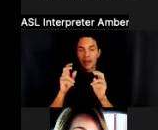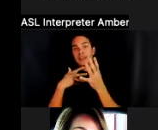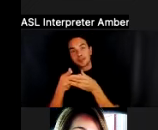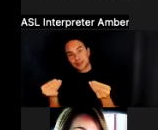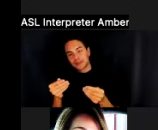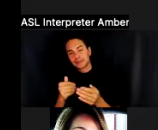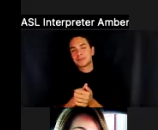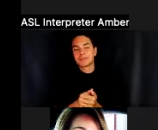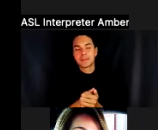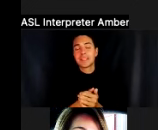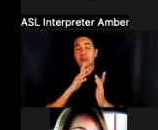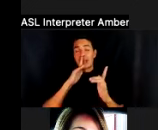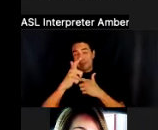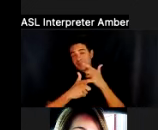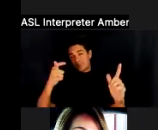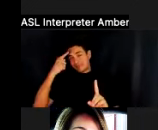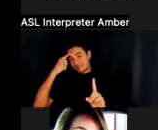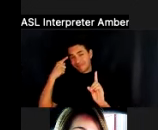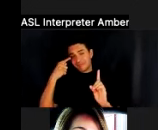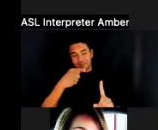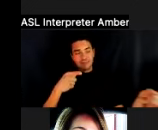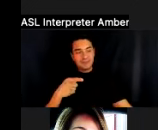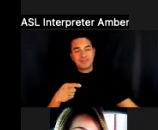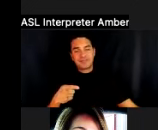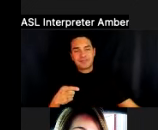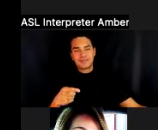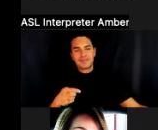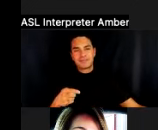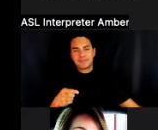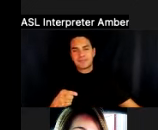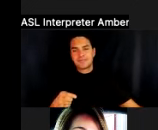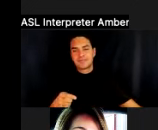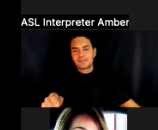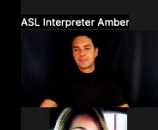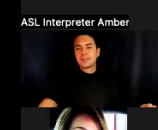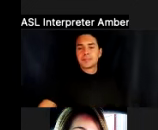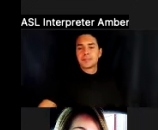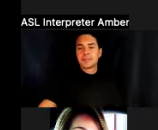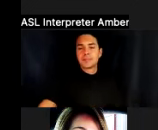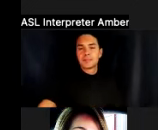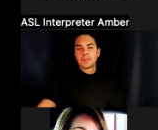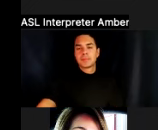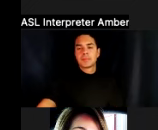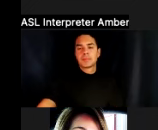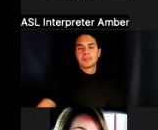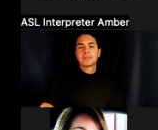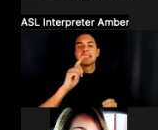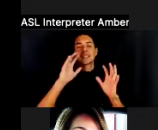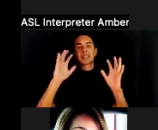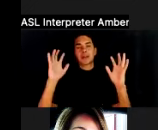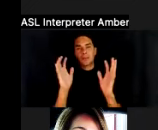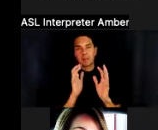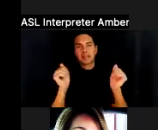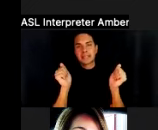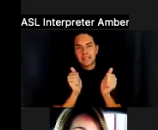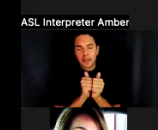the ultimate piece here, that resistance that we're talking about, like kind of formulating and is coming together, and having that